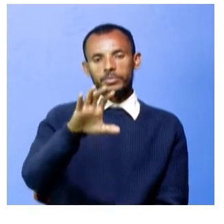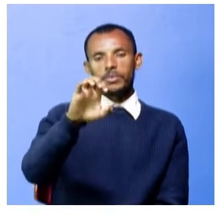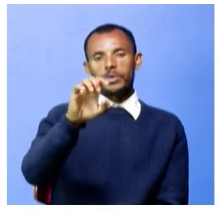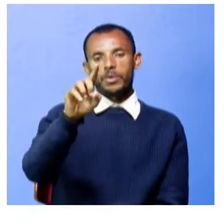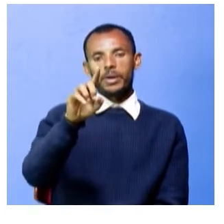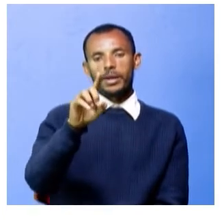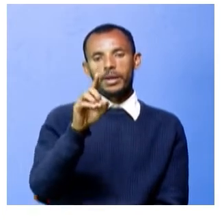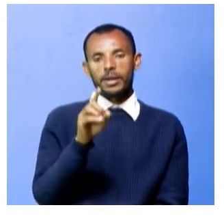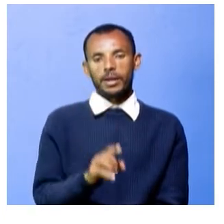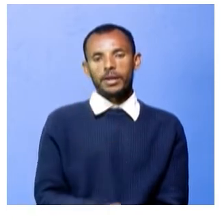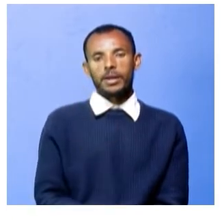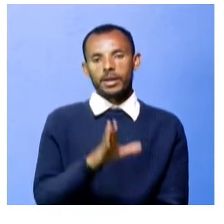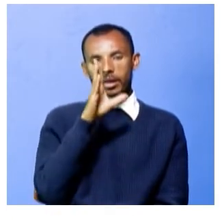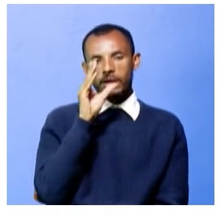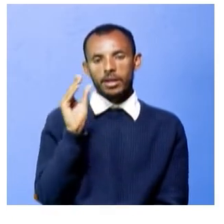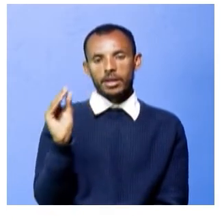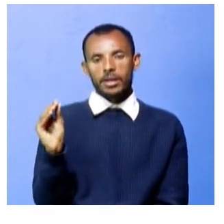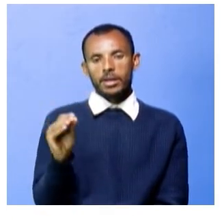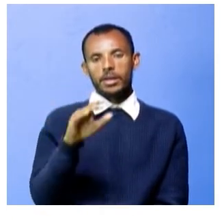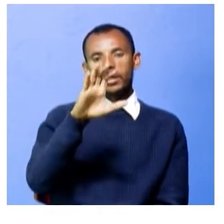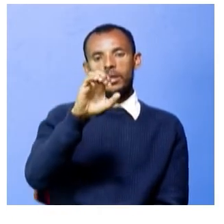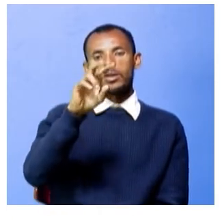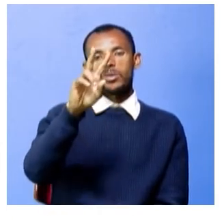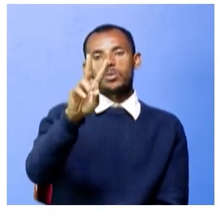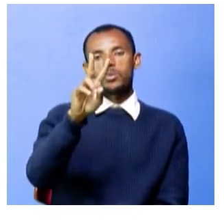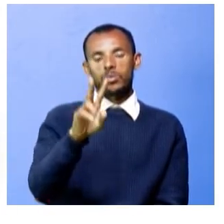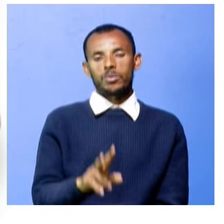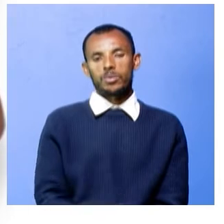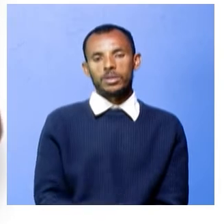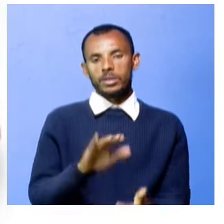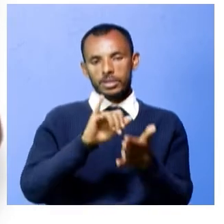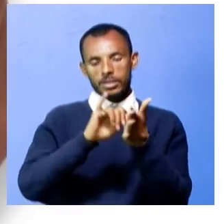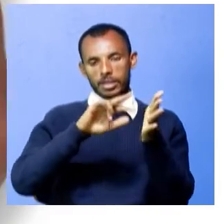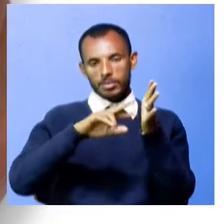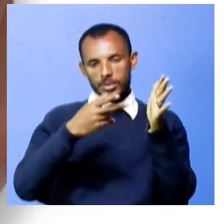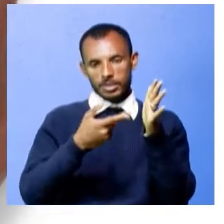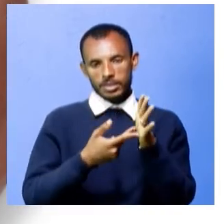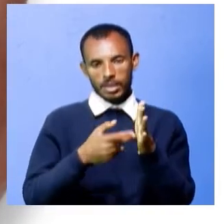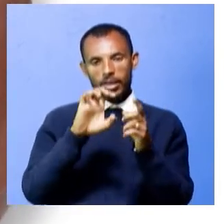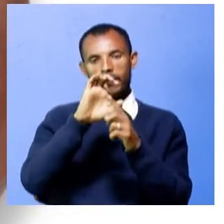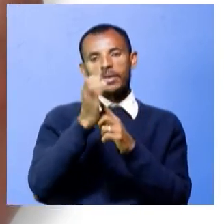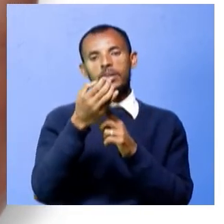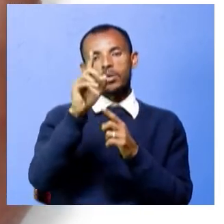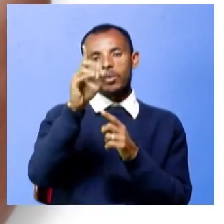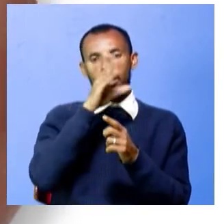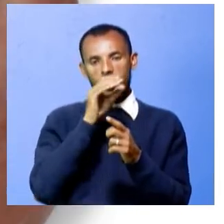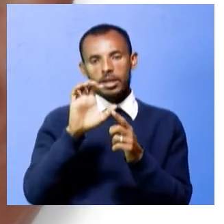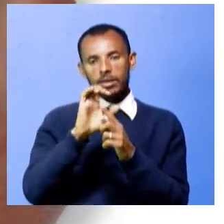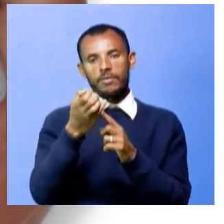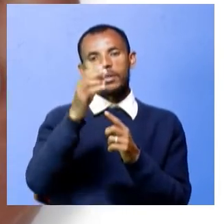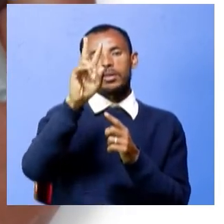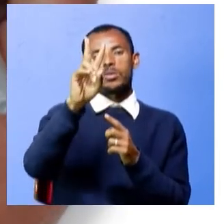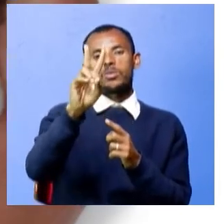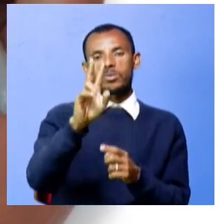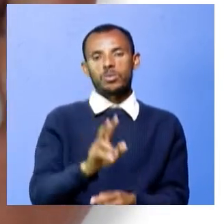E1 and E2, that means event 1 and event